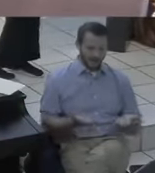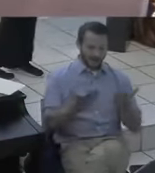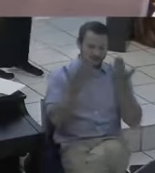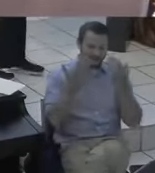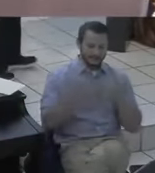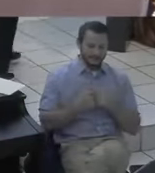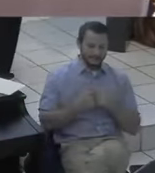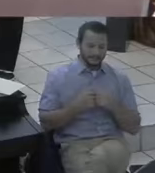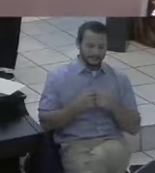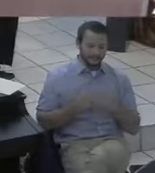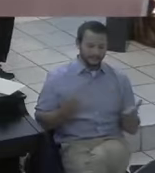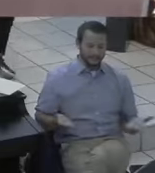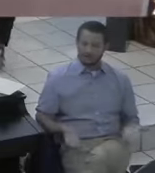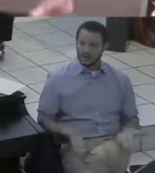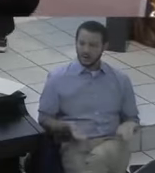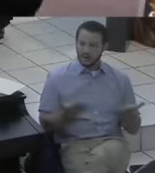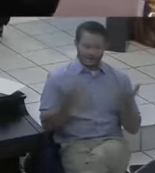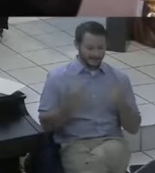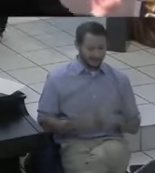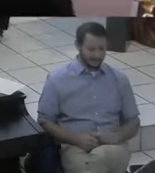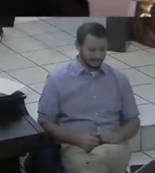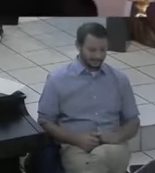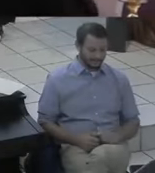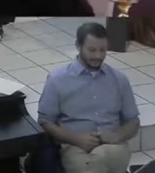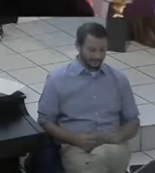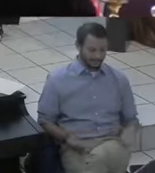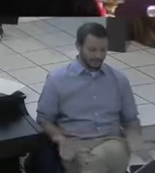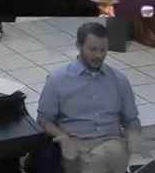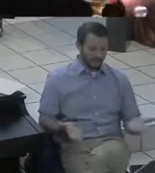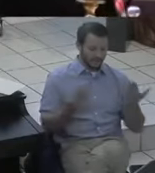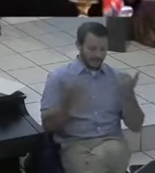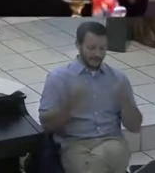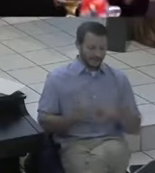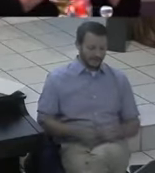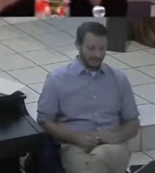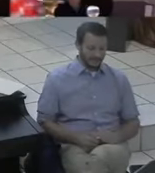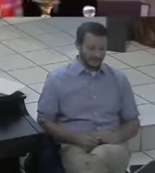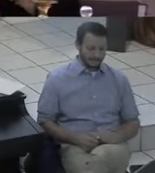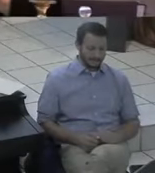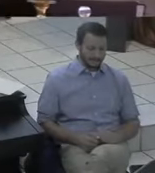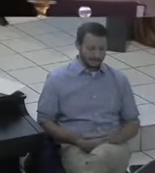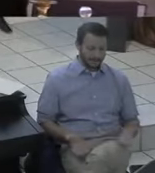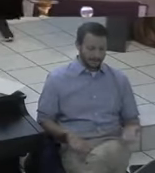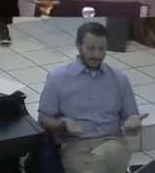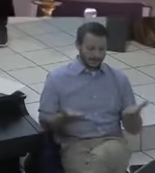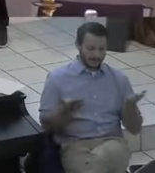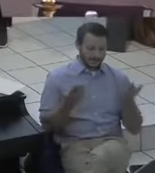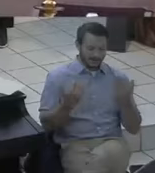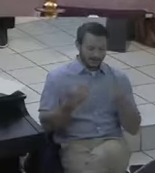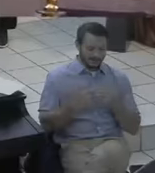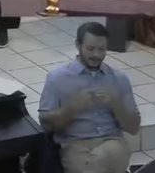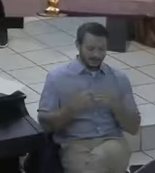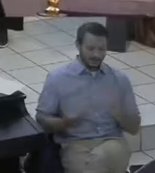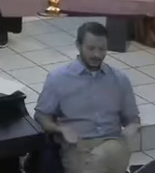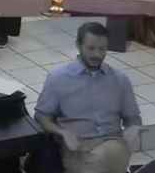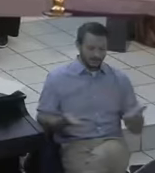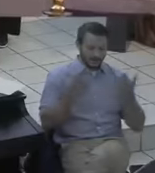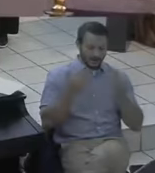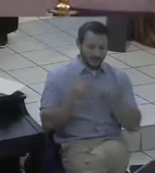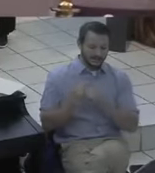name. Rise up, rise up, rise up, rise